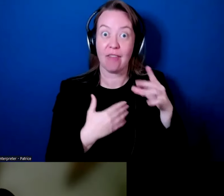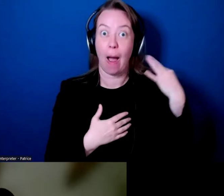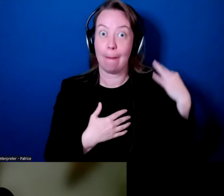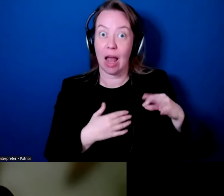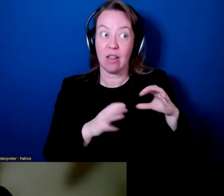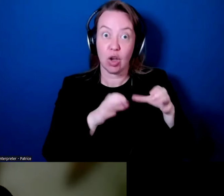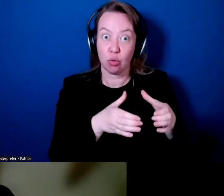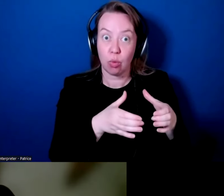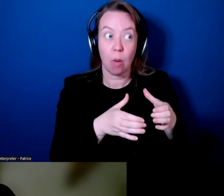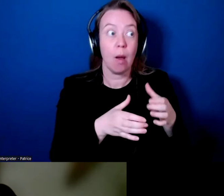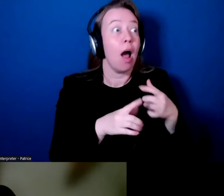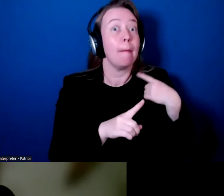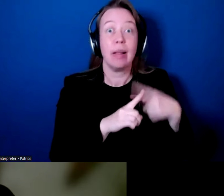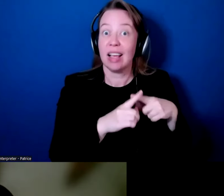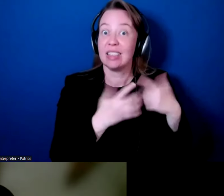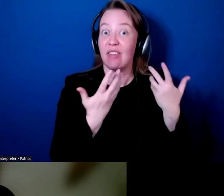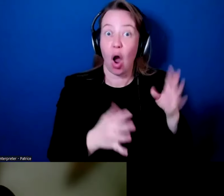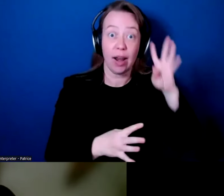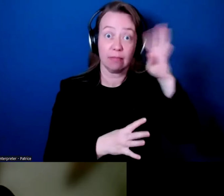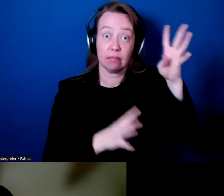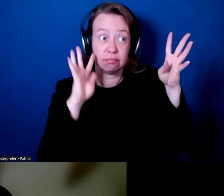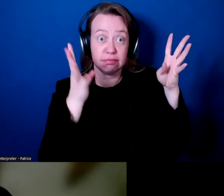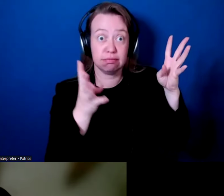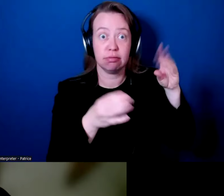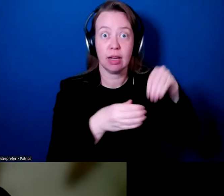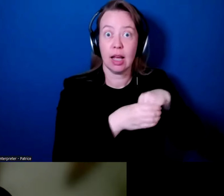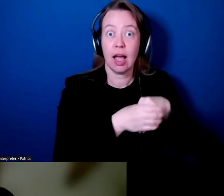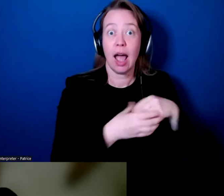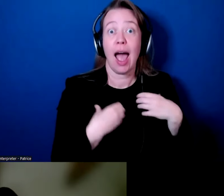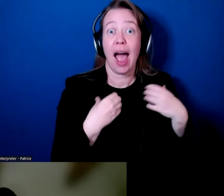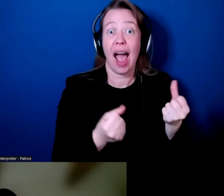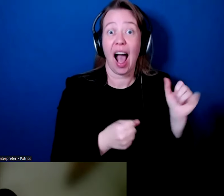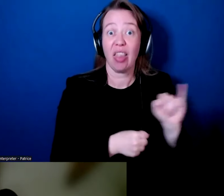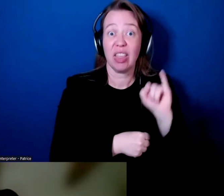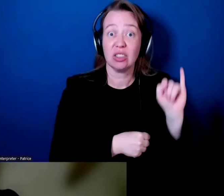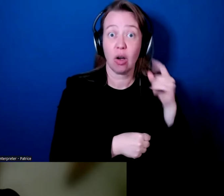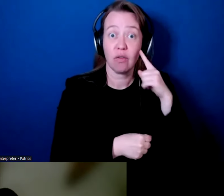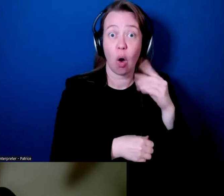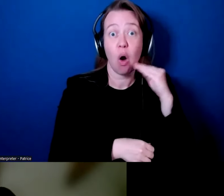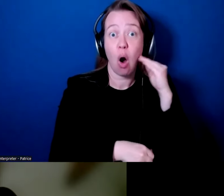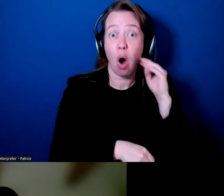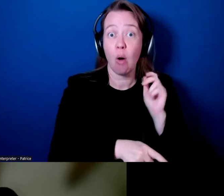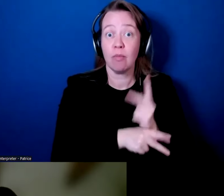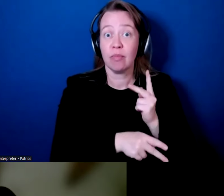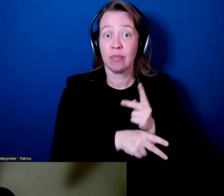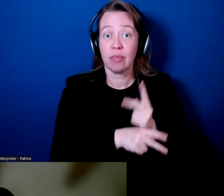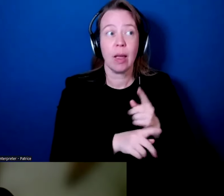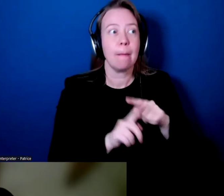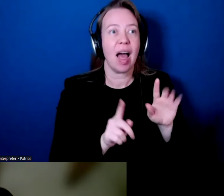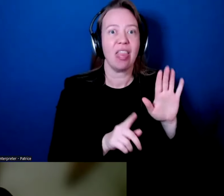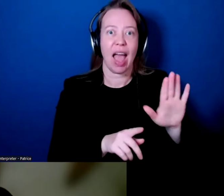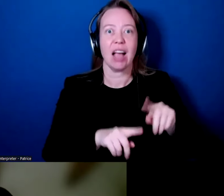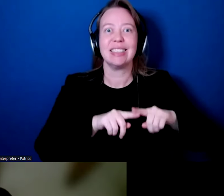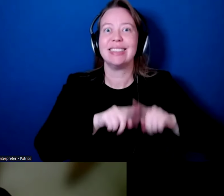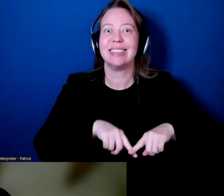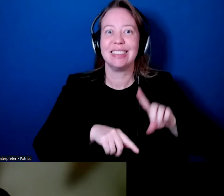built in not only health insurance for home care workers, but also for their dependents, which is a big